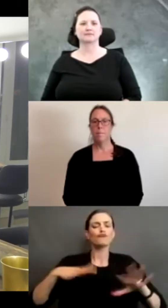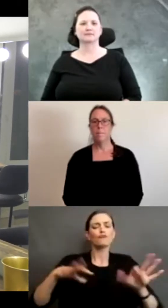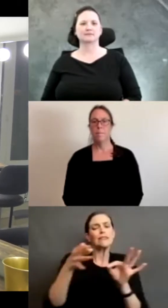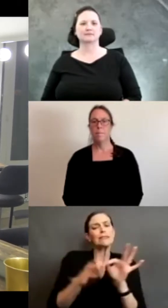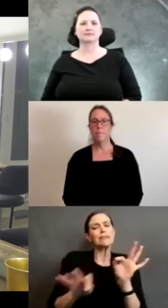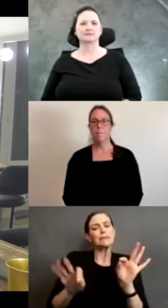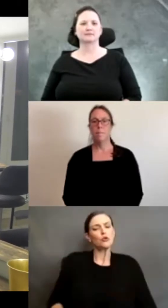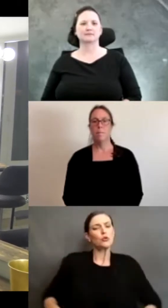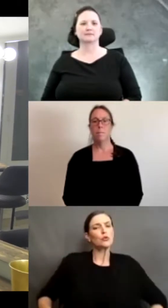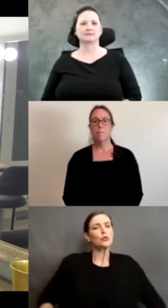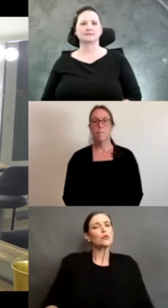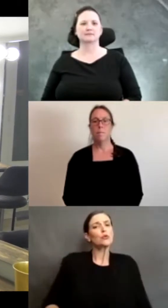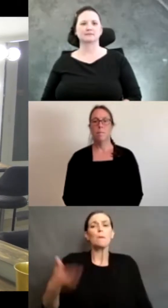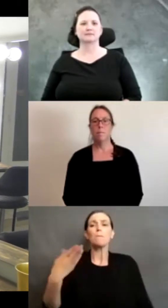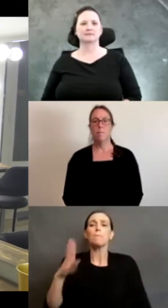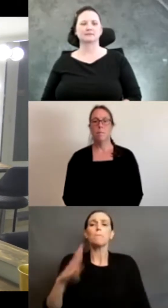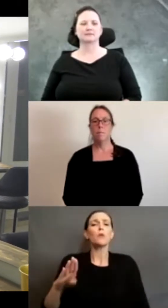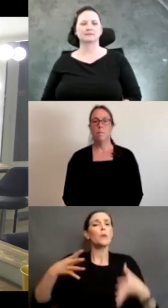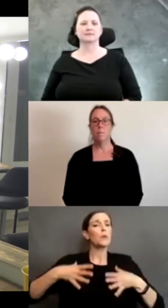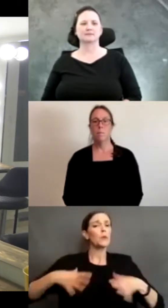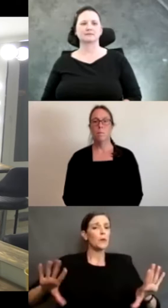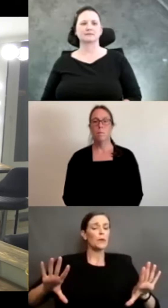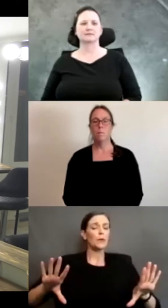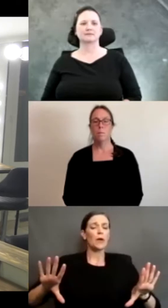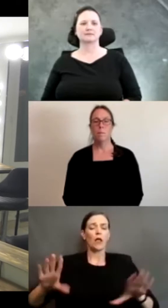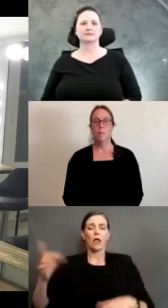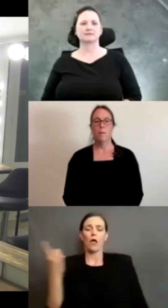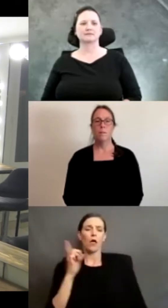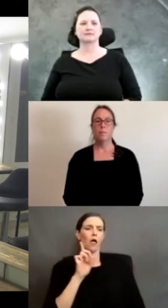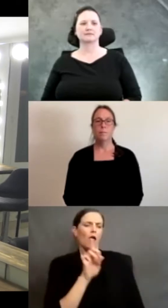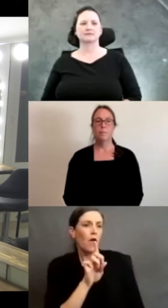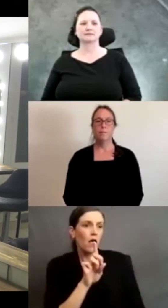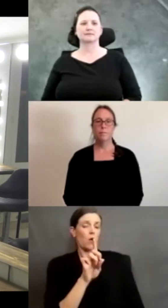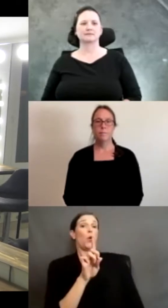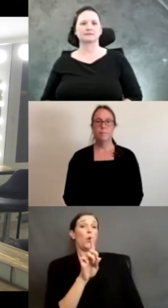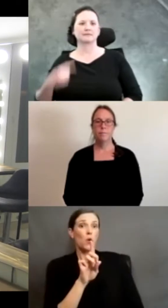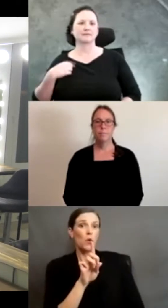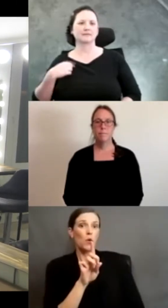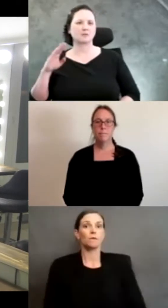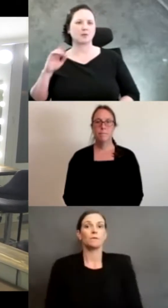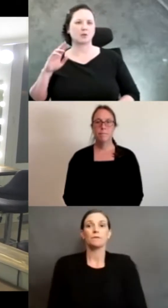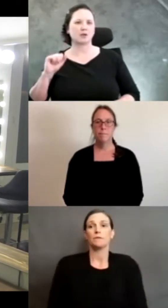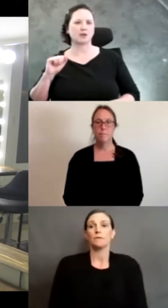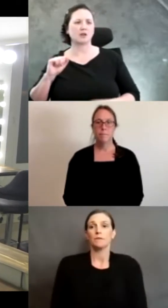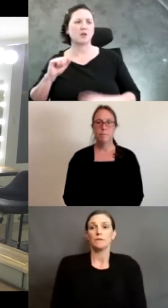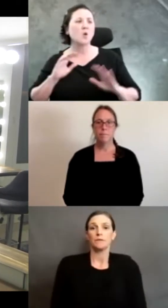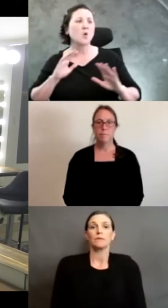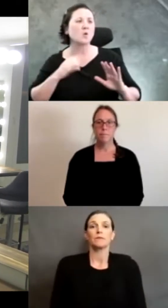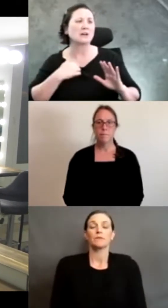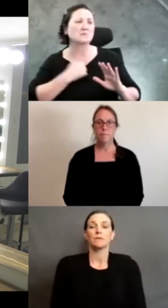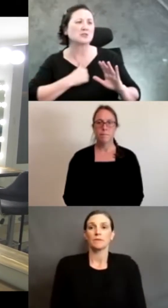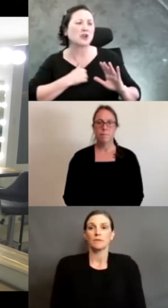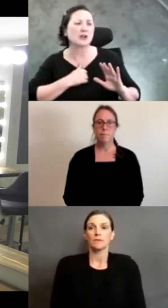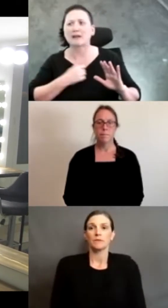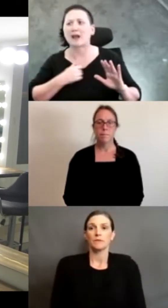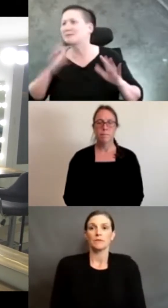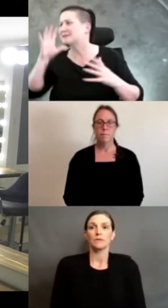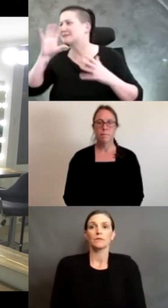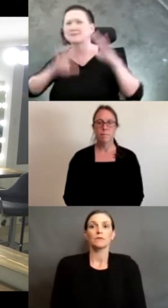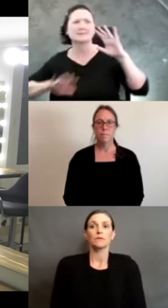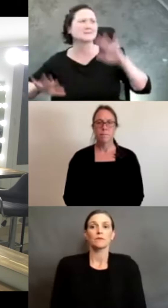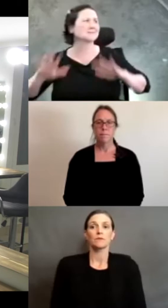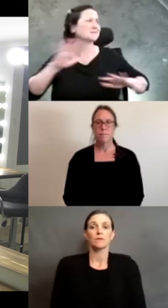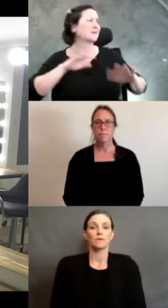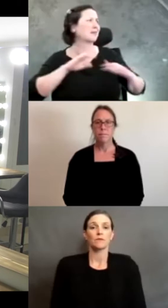blue blouse. She stops in the doorway. Oh, I'm sorry. I'm so turned around in this building. I didn't mean